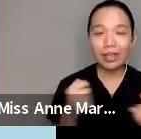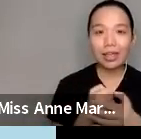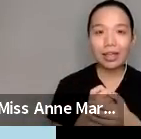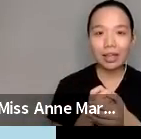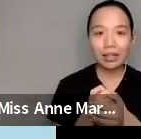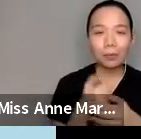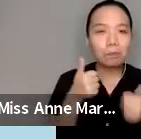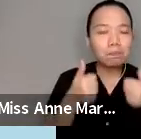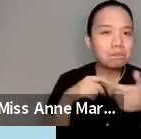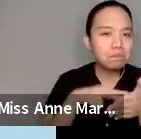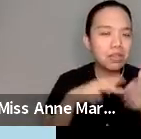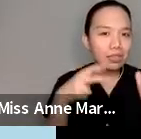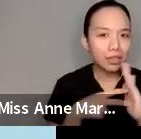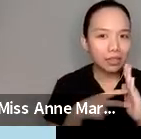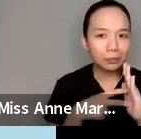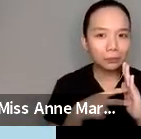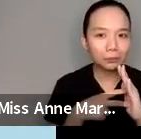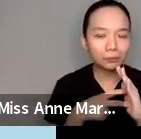means that